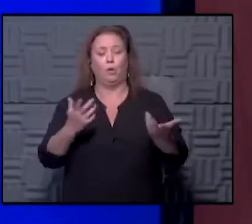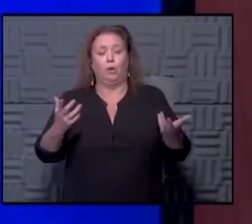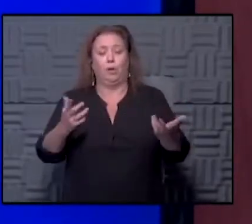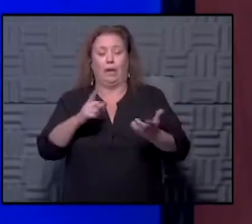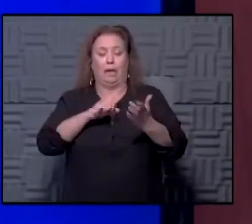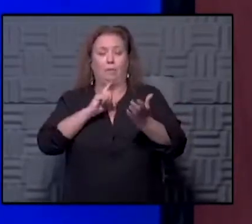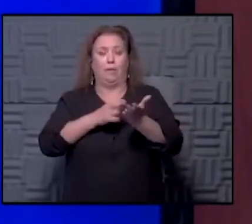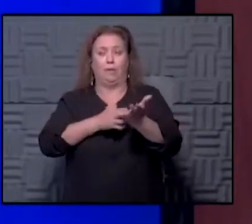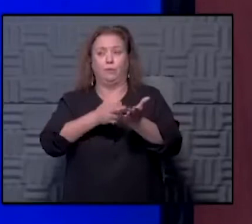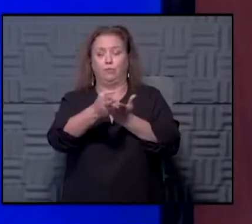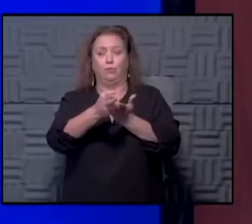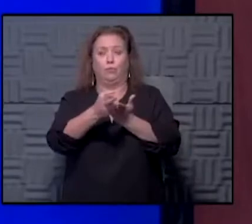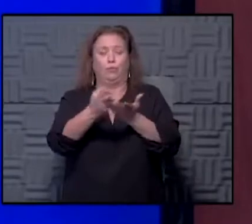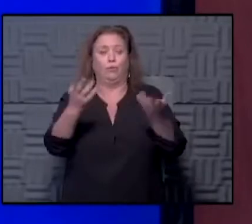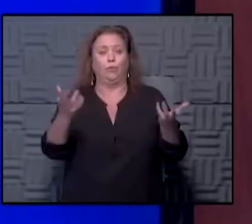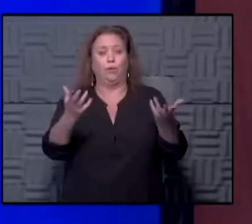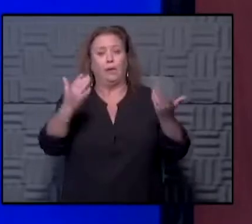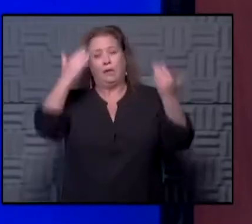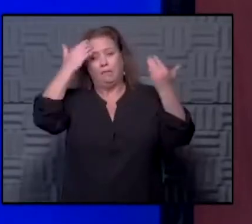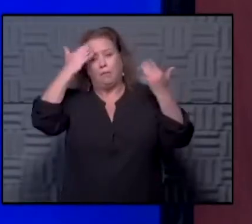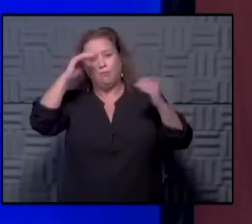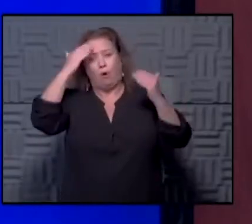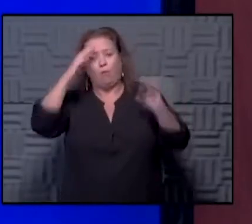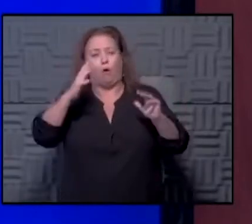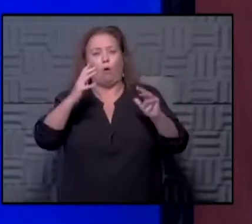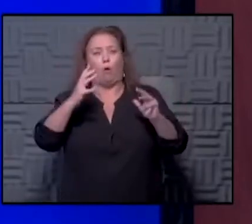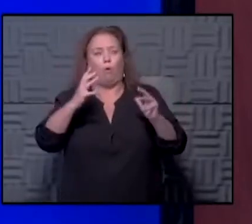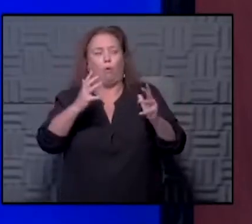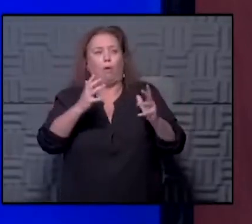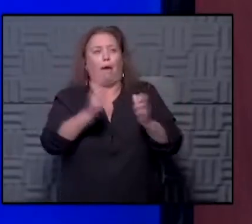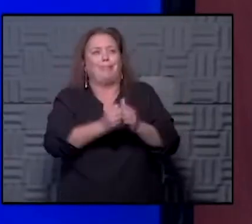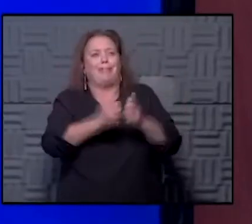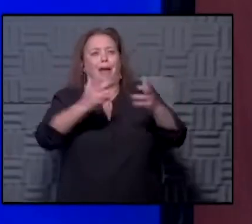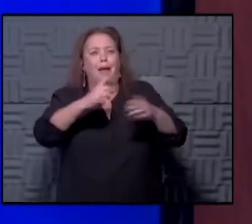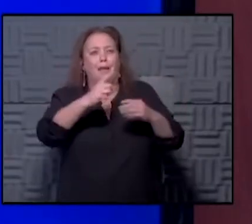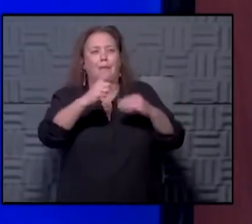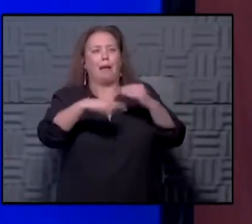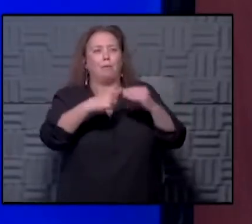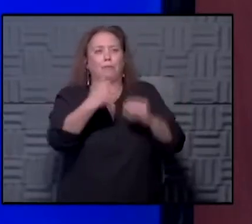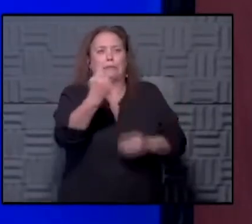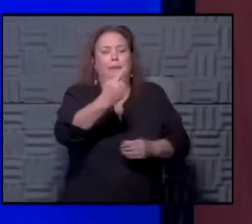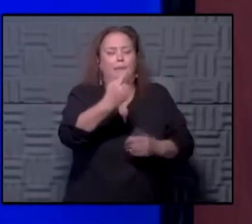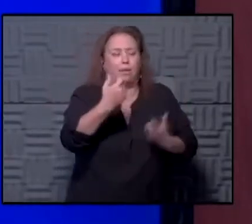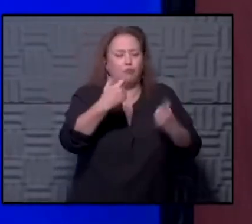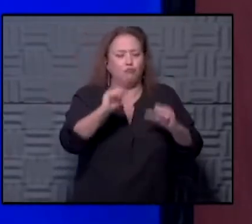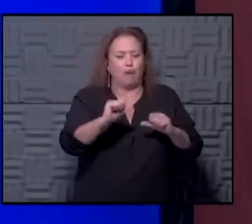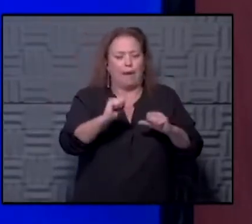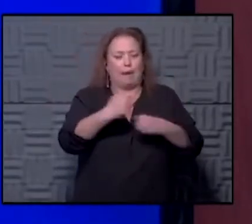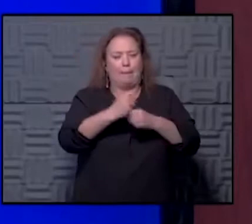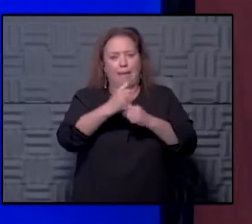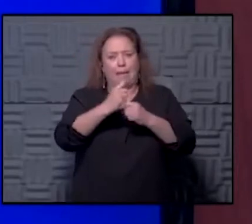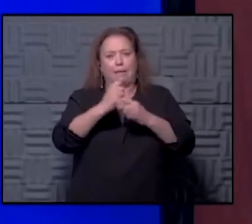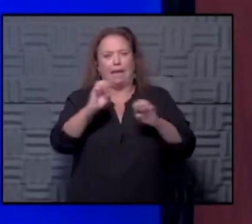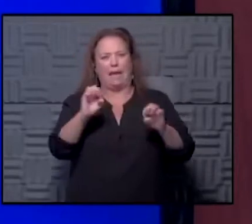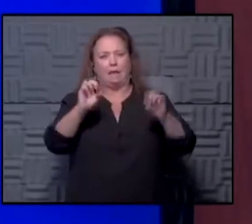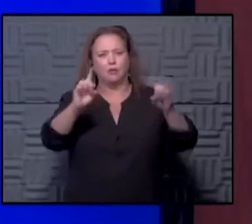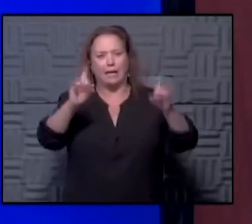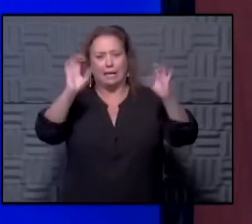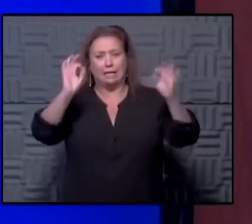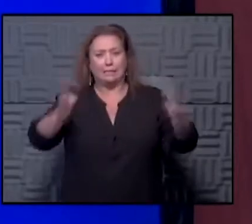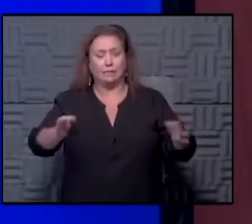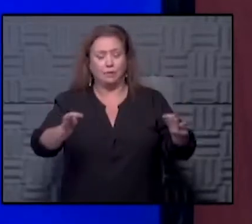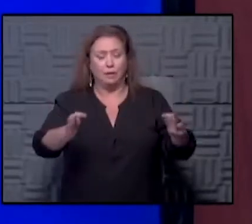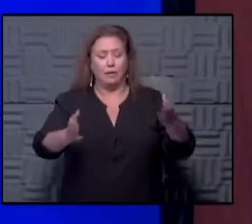is that when you don't know very much about something and you're trying to make informed judgments, your judgments may not